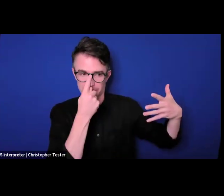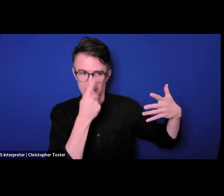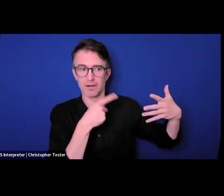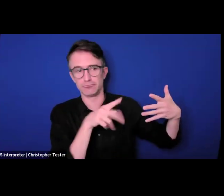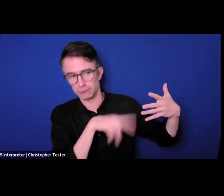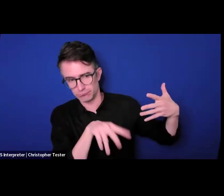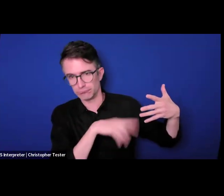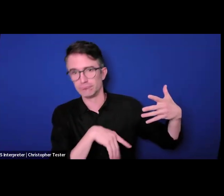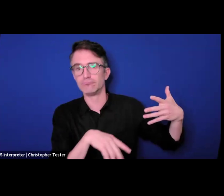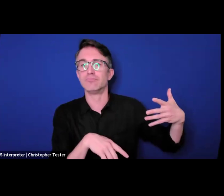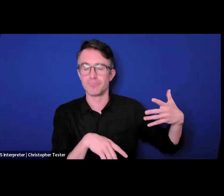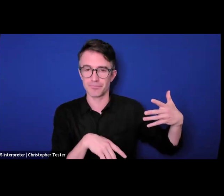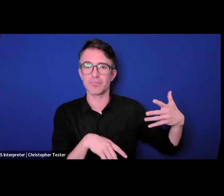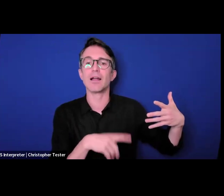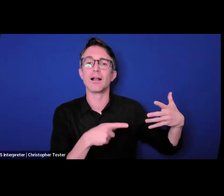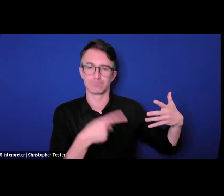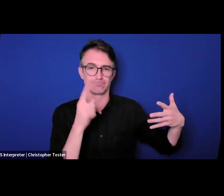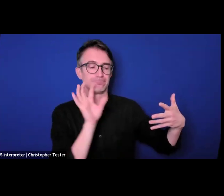female-headed households were not